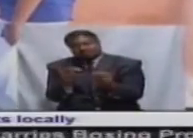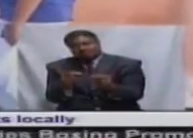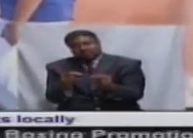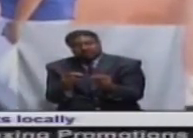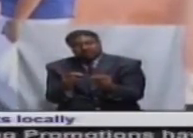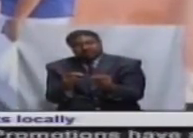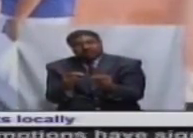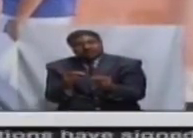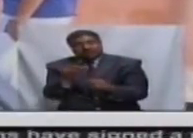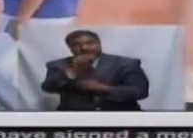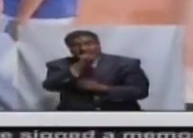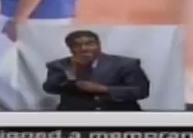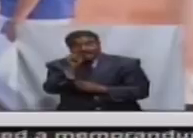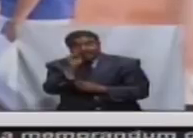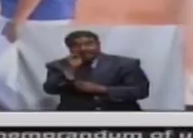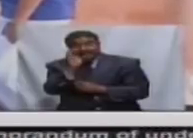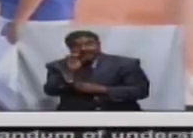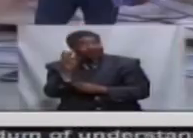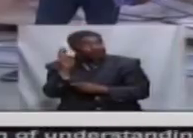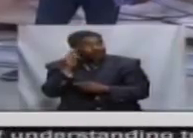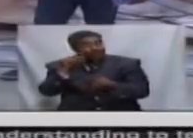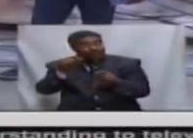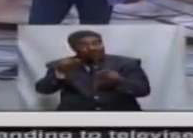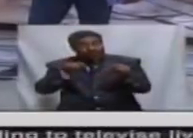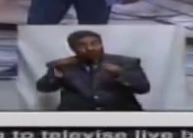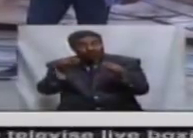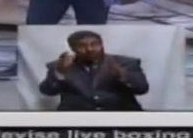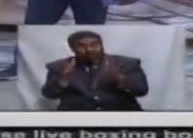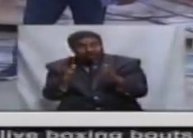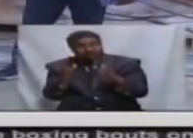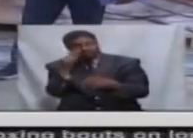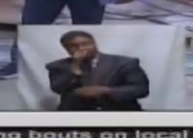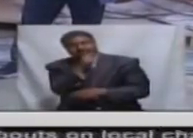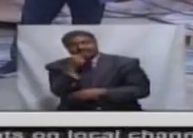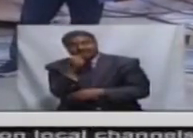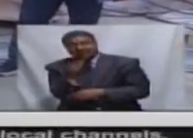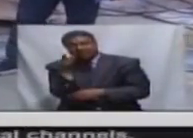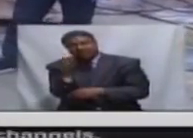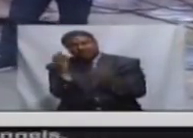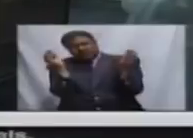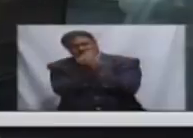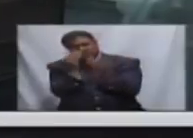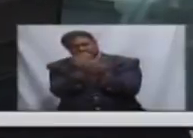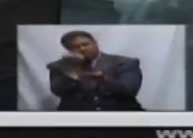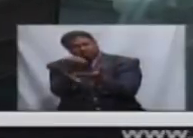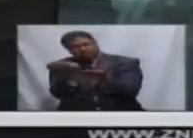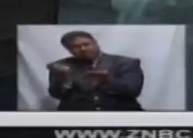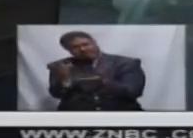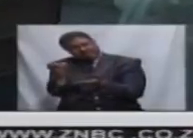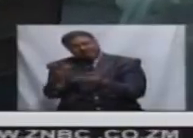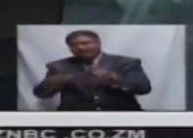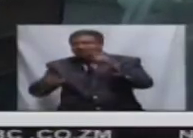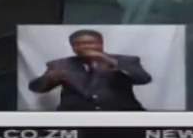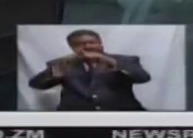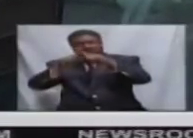program to ensure the smooth management of the affairs of the agriculture input supply management system. And Mr. Kandeta has